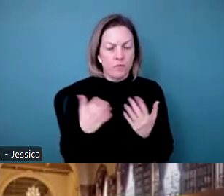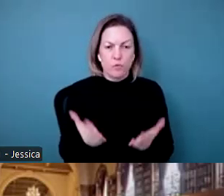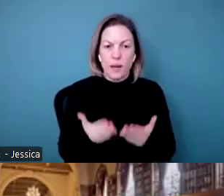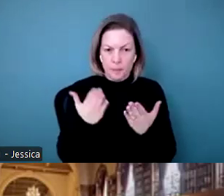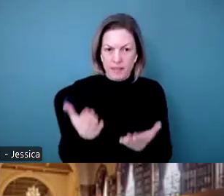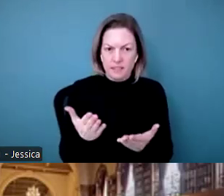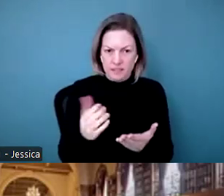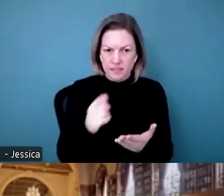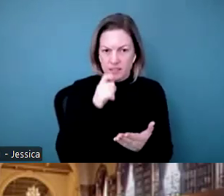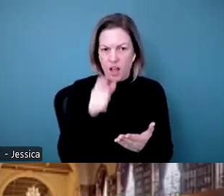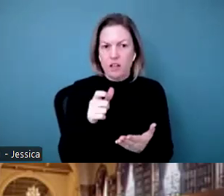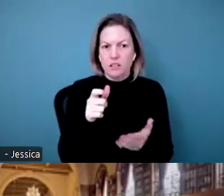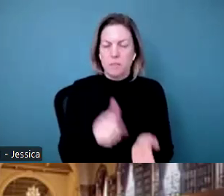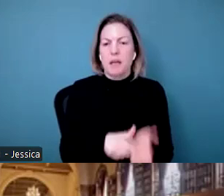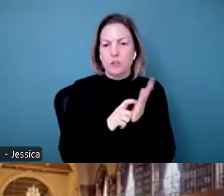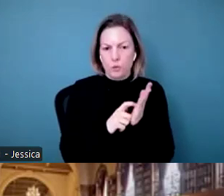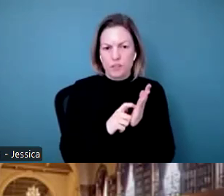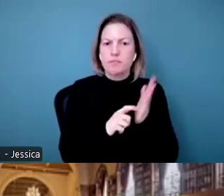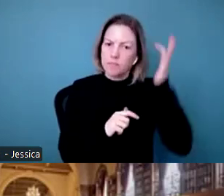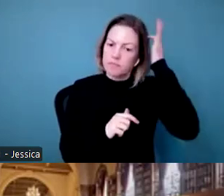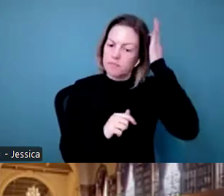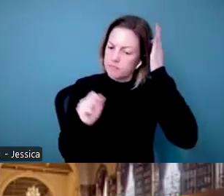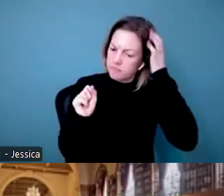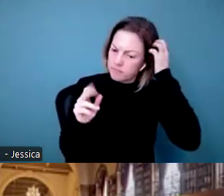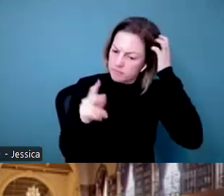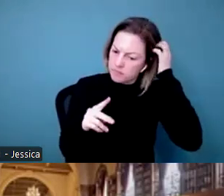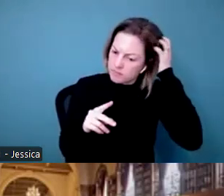recommended, it's not necessarily mandatory. So